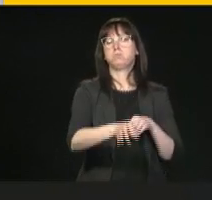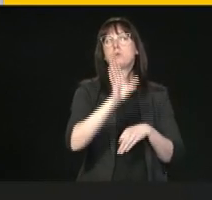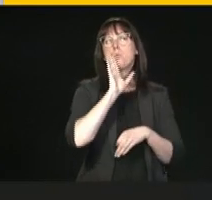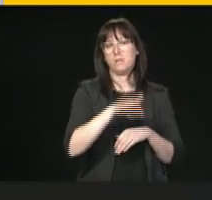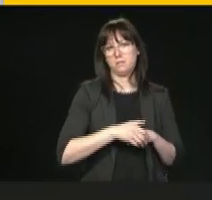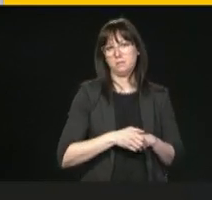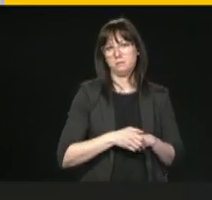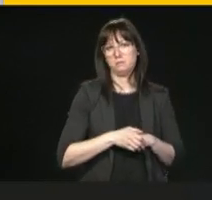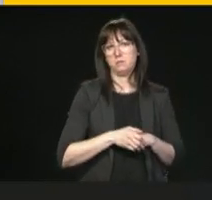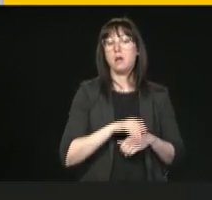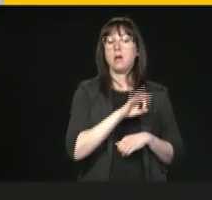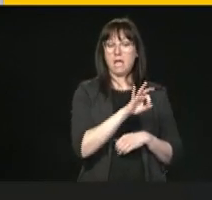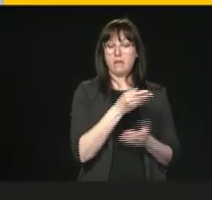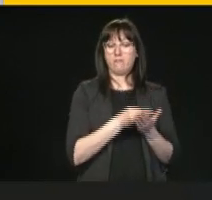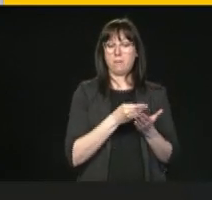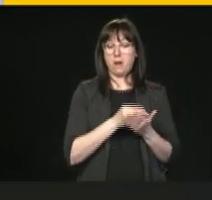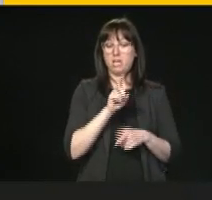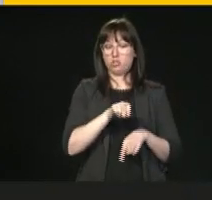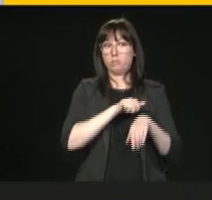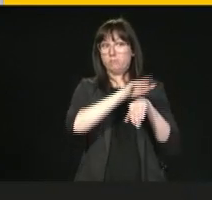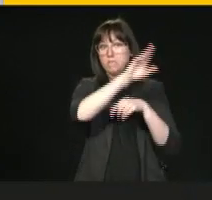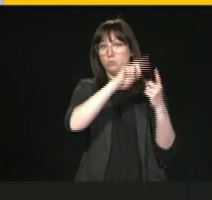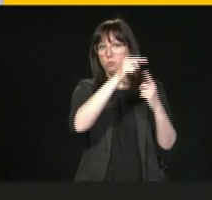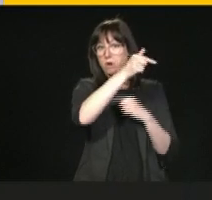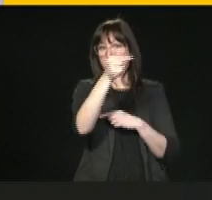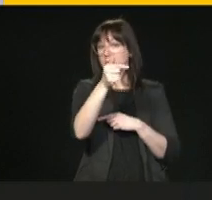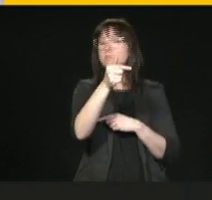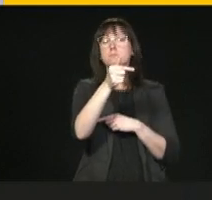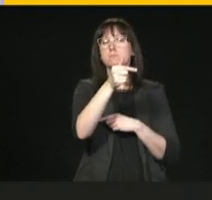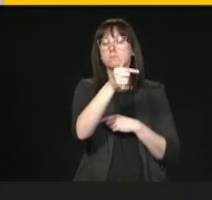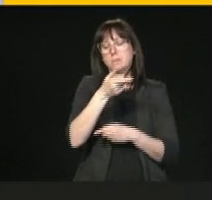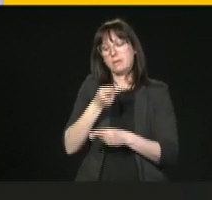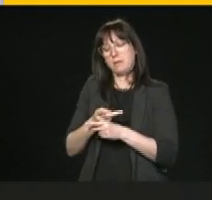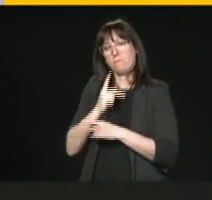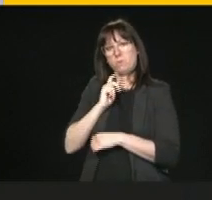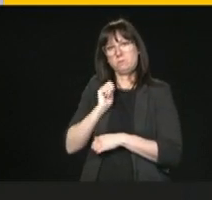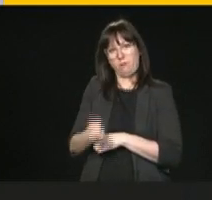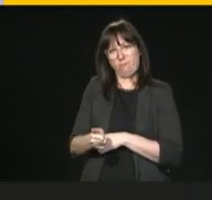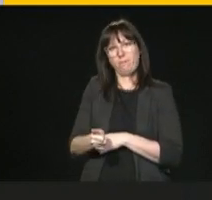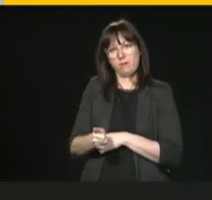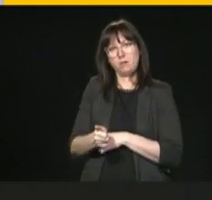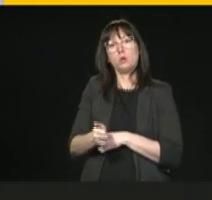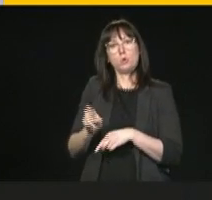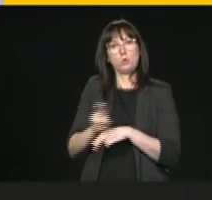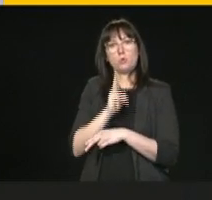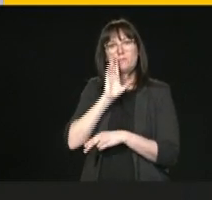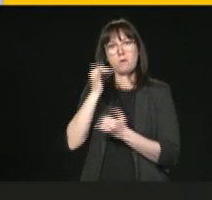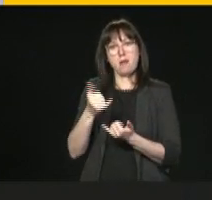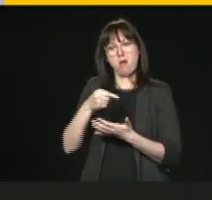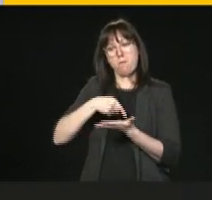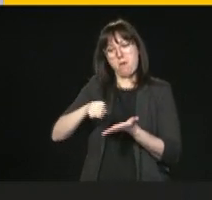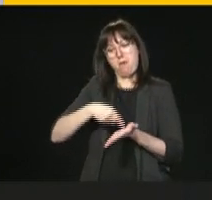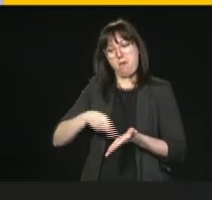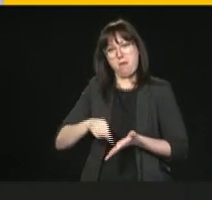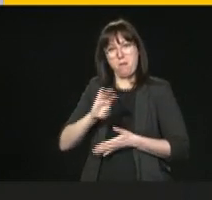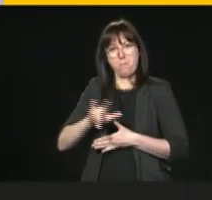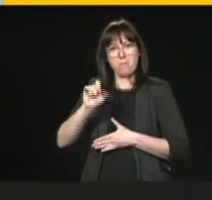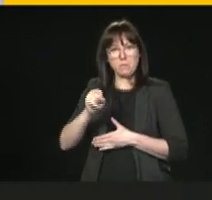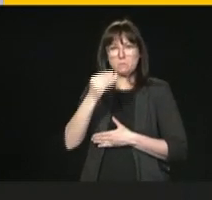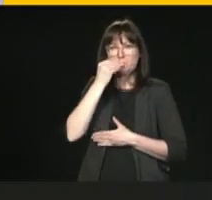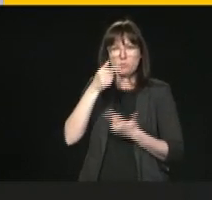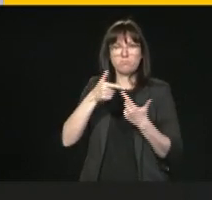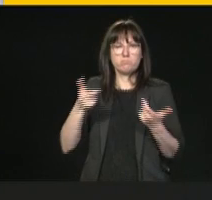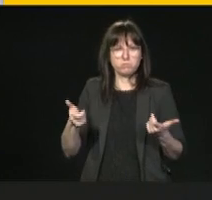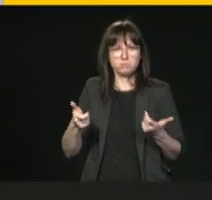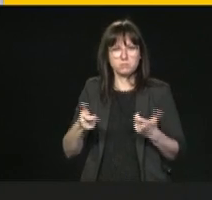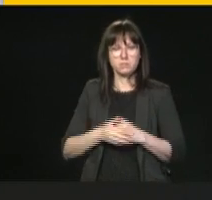you to keep the money that you would have been sent to the government and use it instead for your immediate needs. With these new